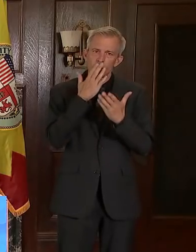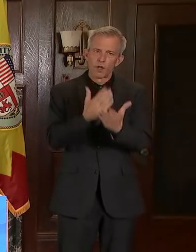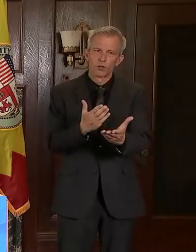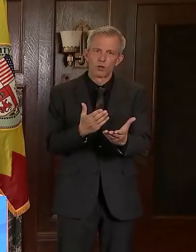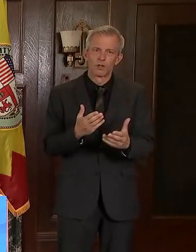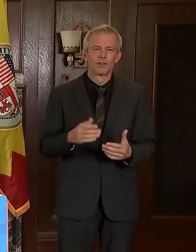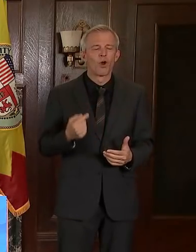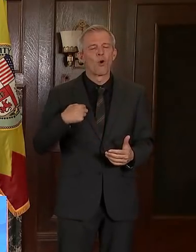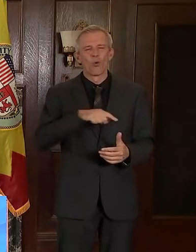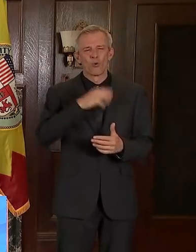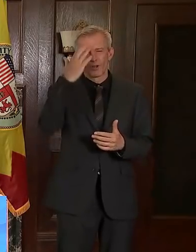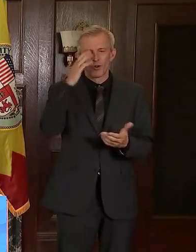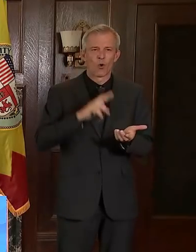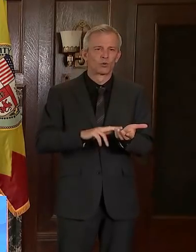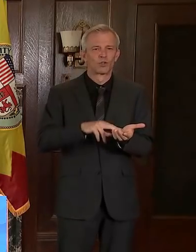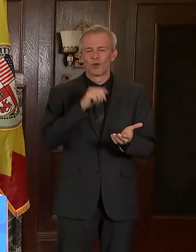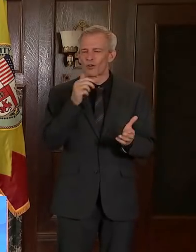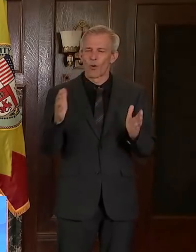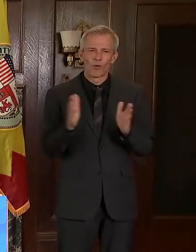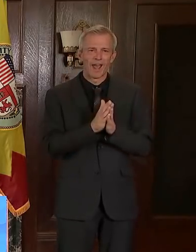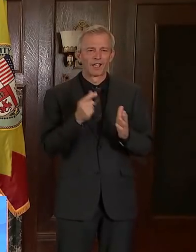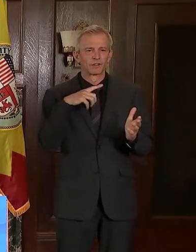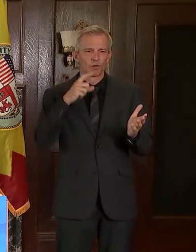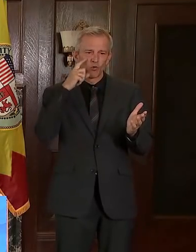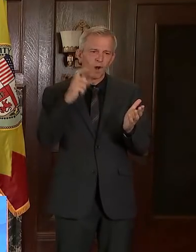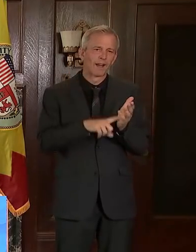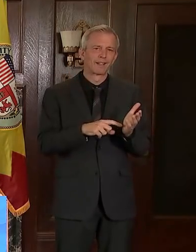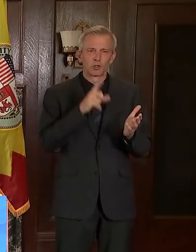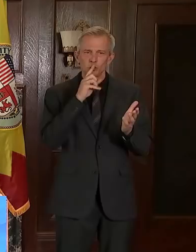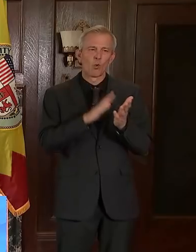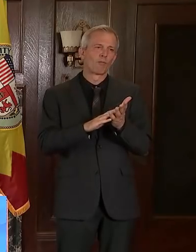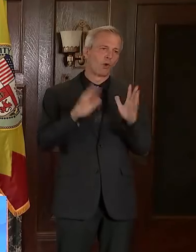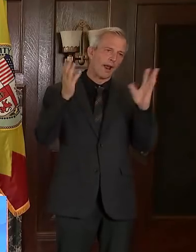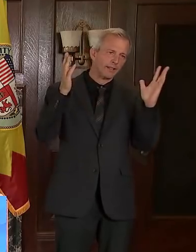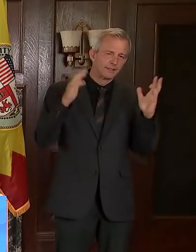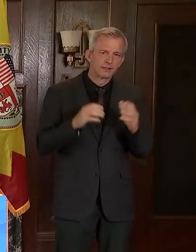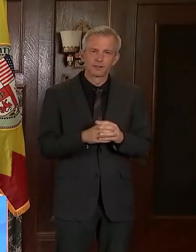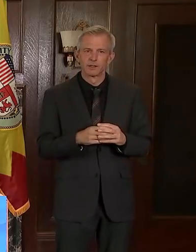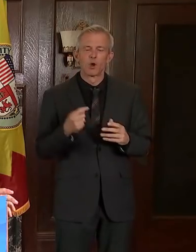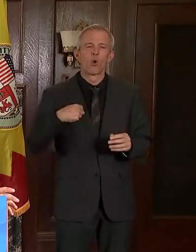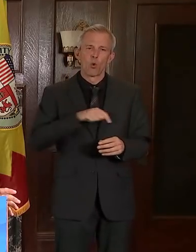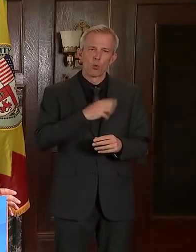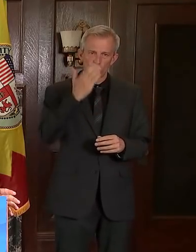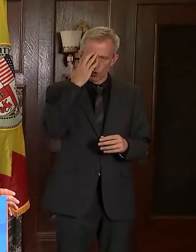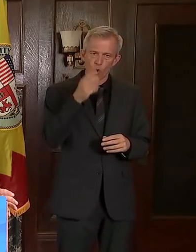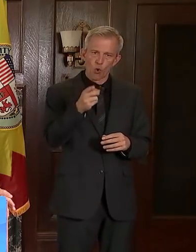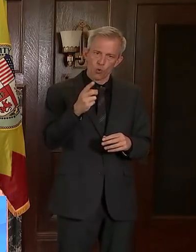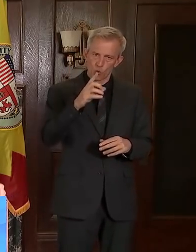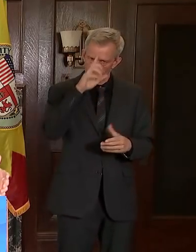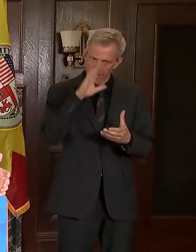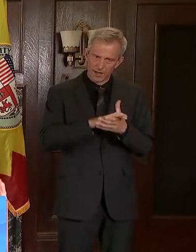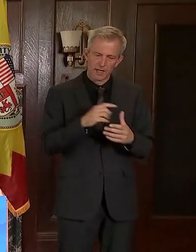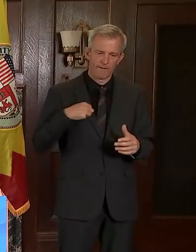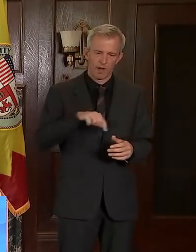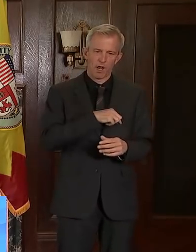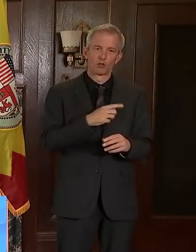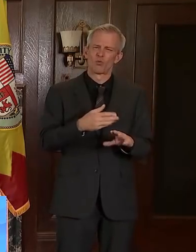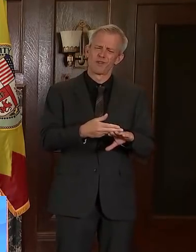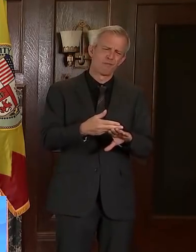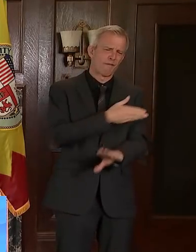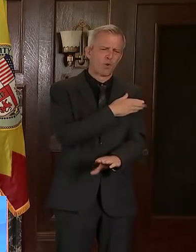for accolades. You don't ask for recognition or praise. We know that you believe in this long before this crisis. It's who you